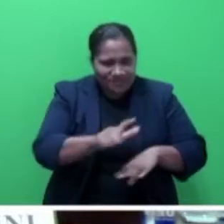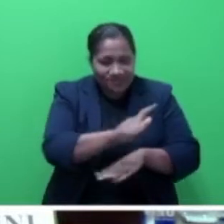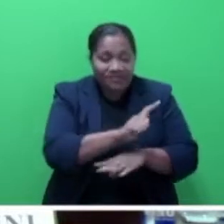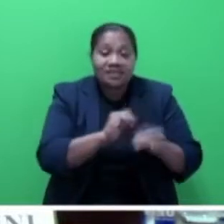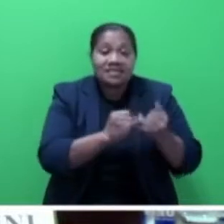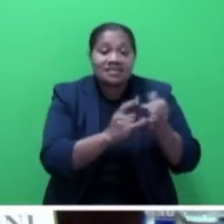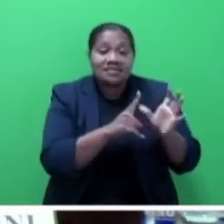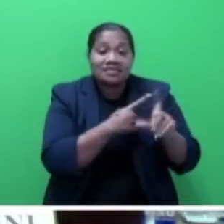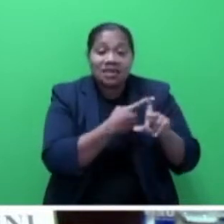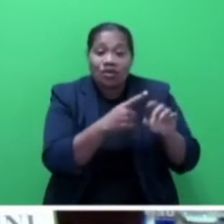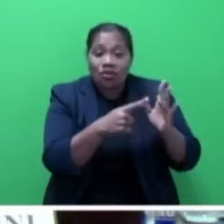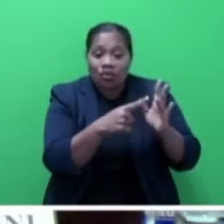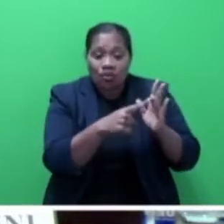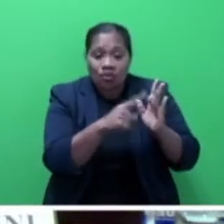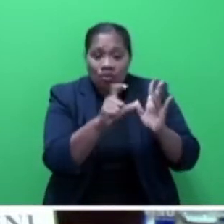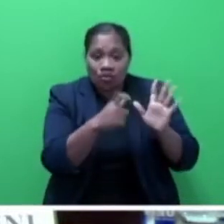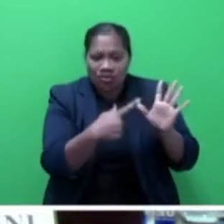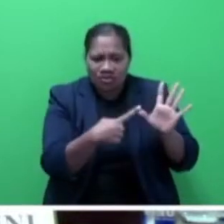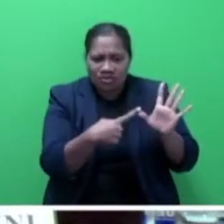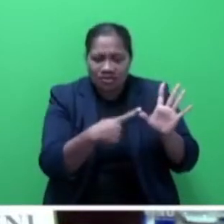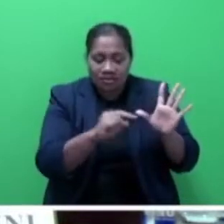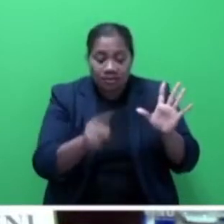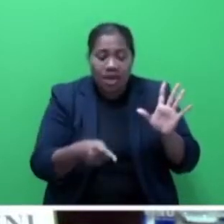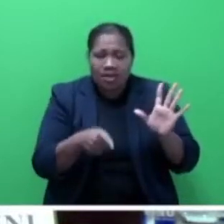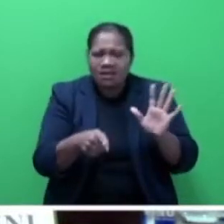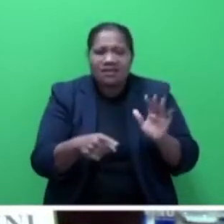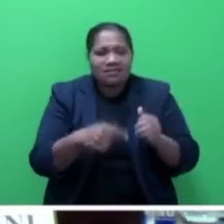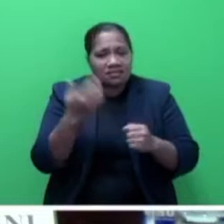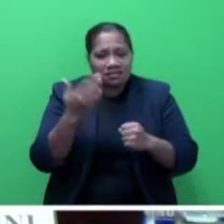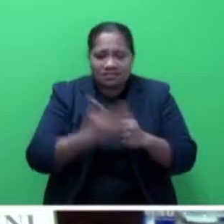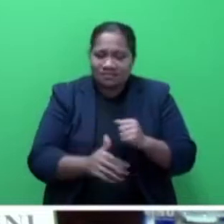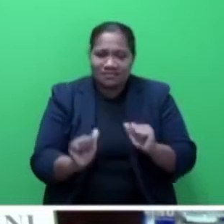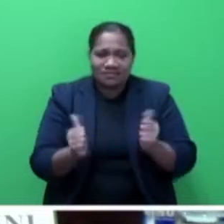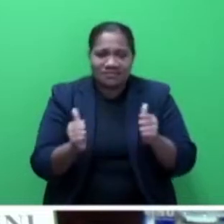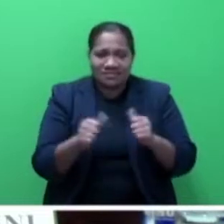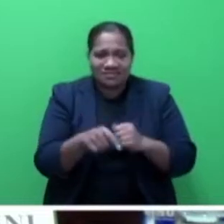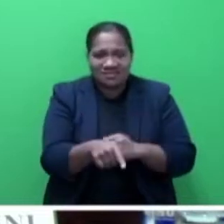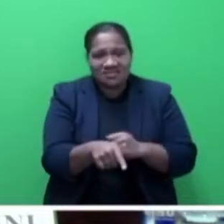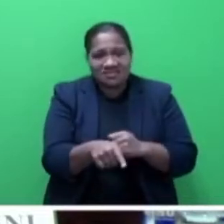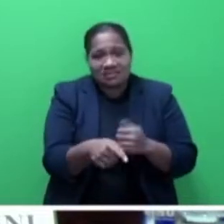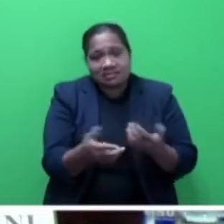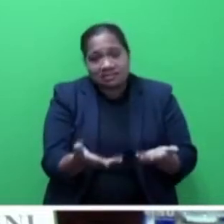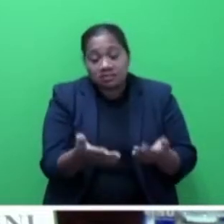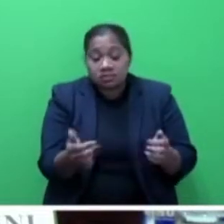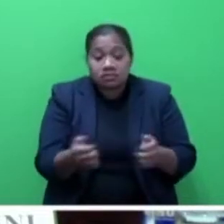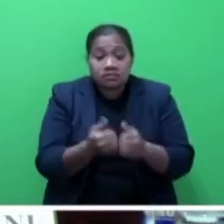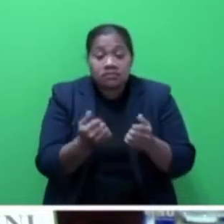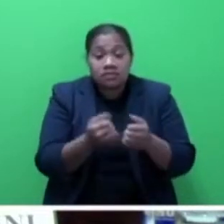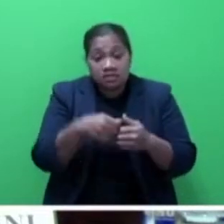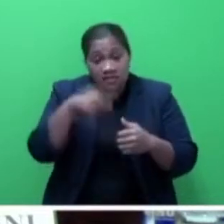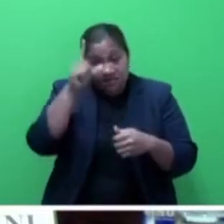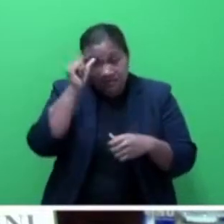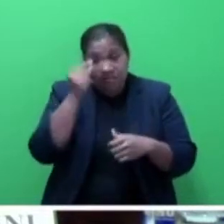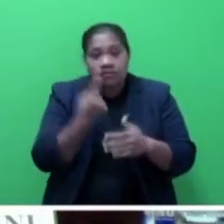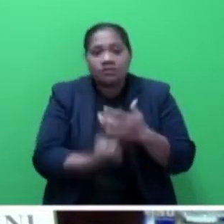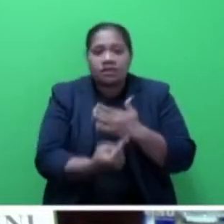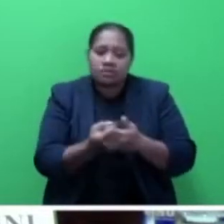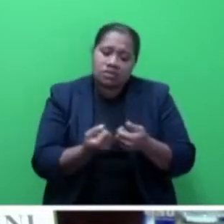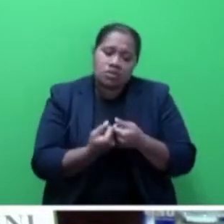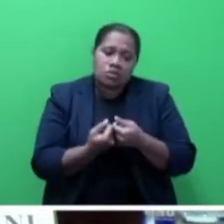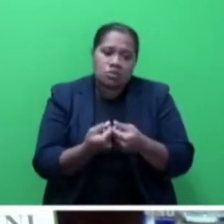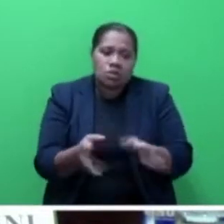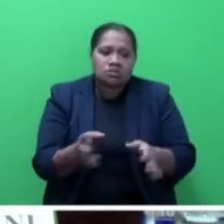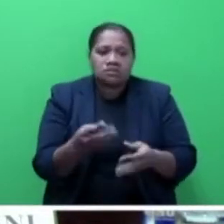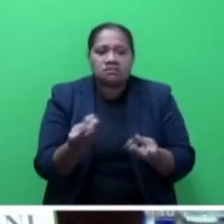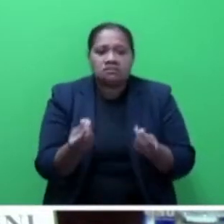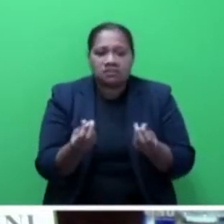Unfortunately, they failed to complete the subdivision. Many Fijians lost substantial amount of money,